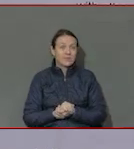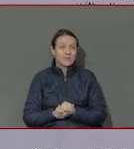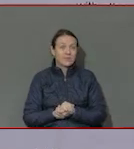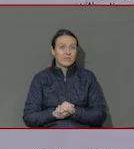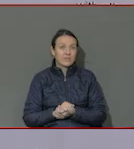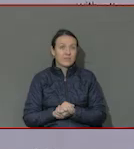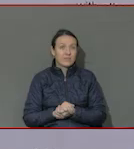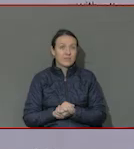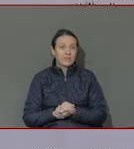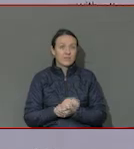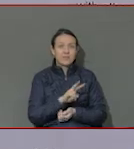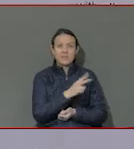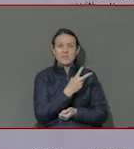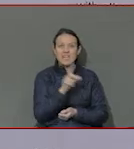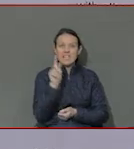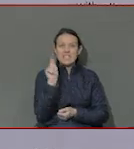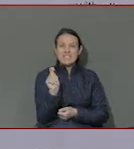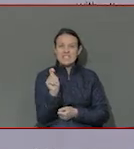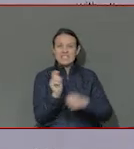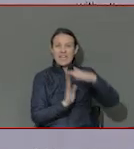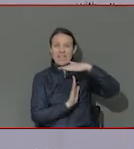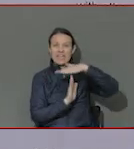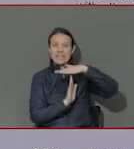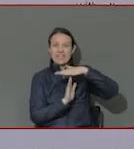Skull 2 is C-shaped? No.